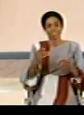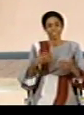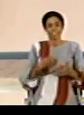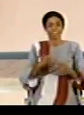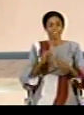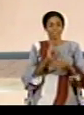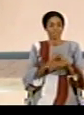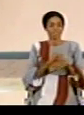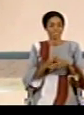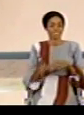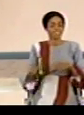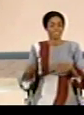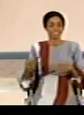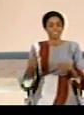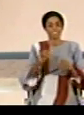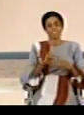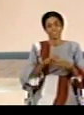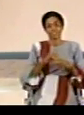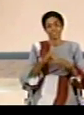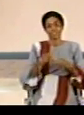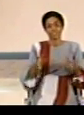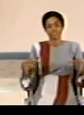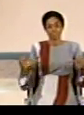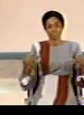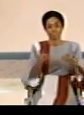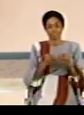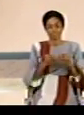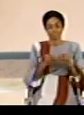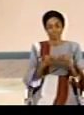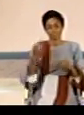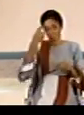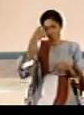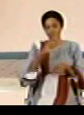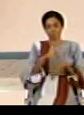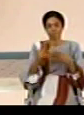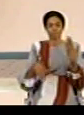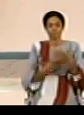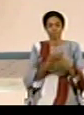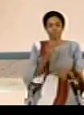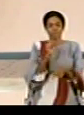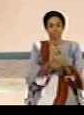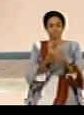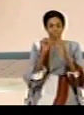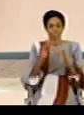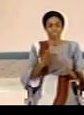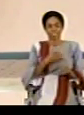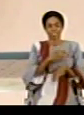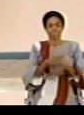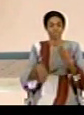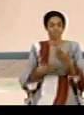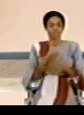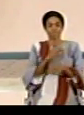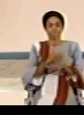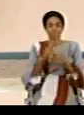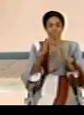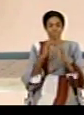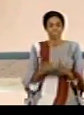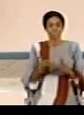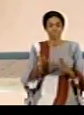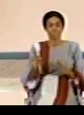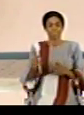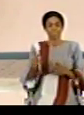for all workers. All workers are expected to be there, and all ministers of the gospel in various